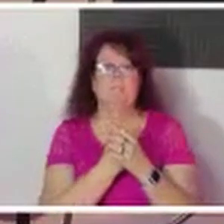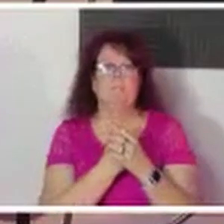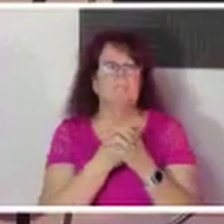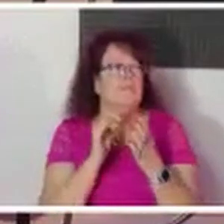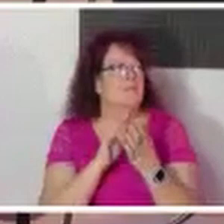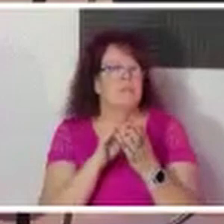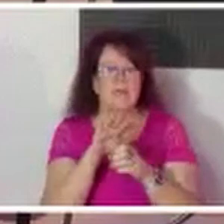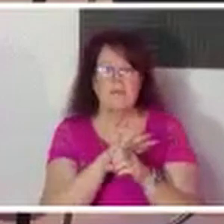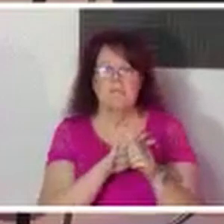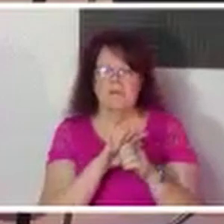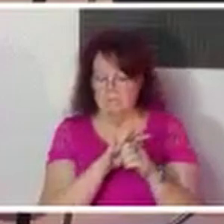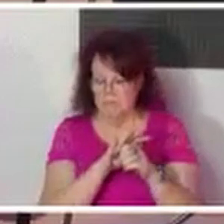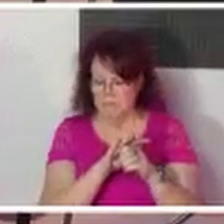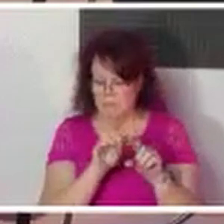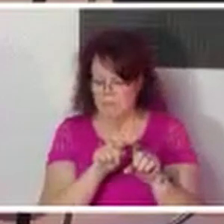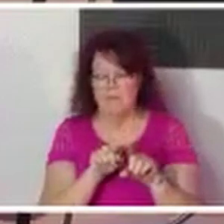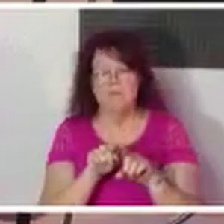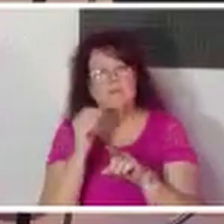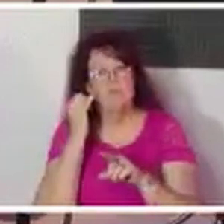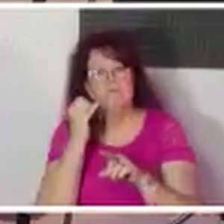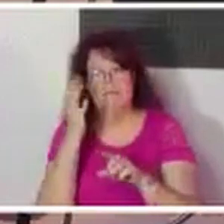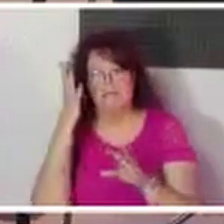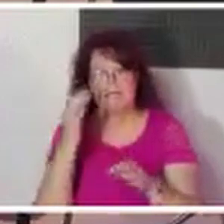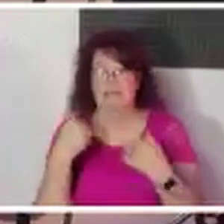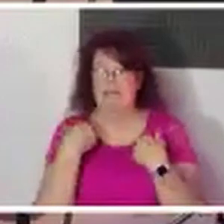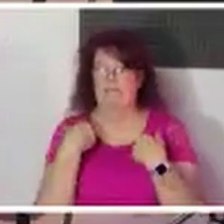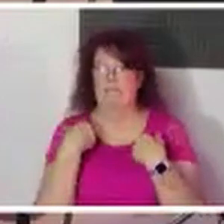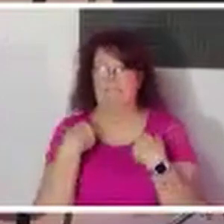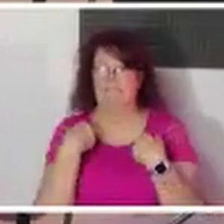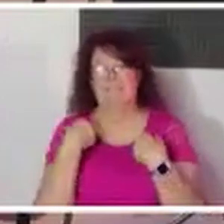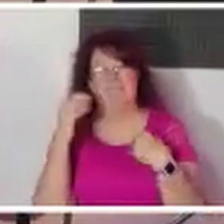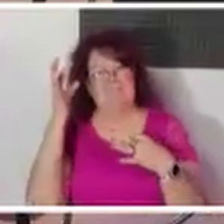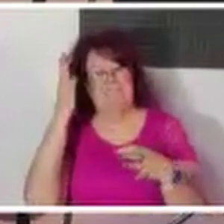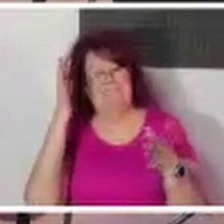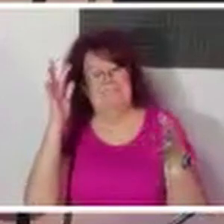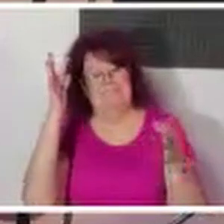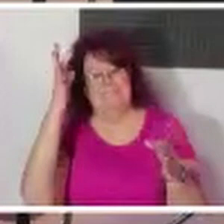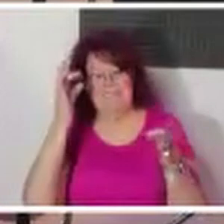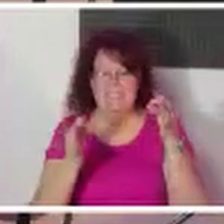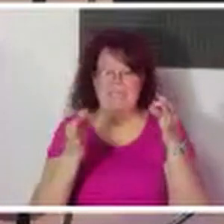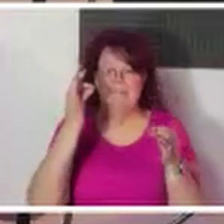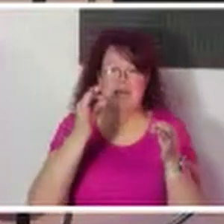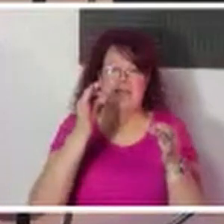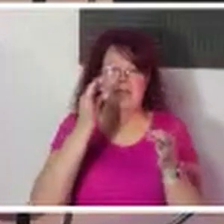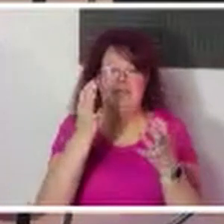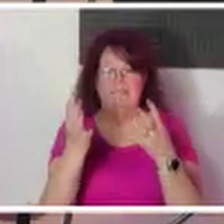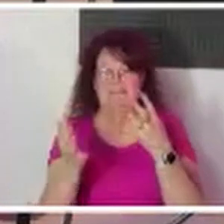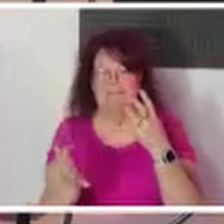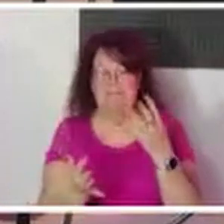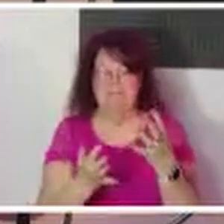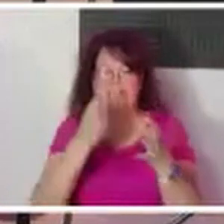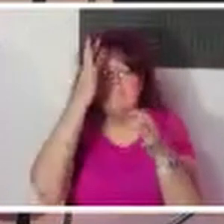That amount, and also whether or not bail is even set, again, is subjective based on the judge.